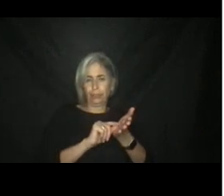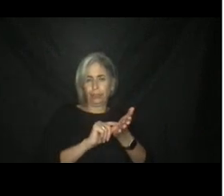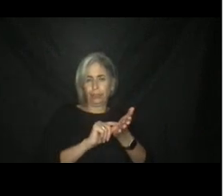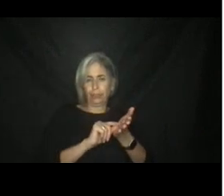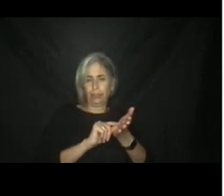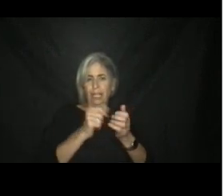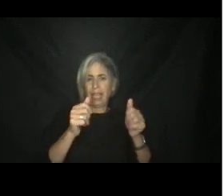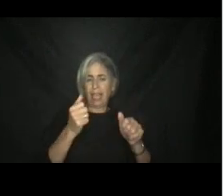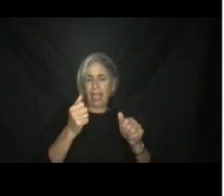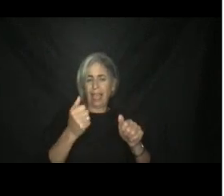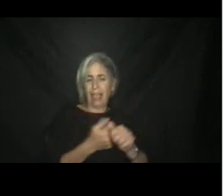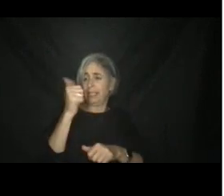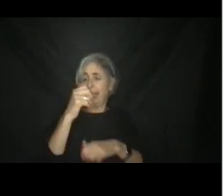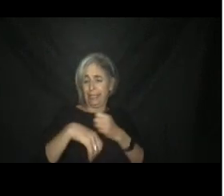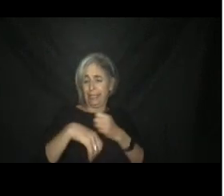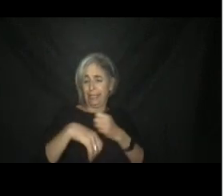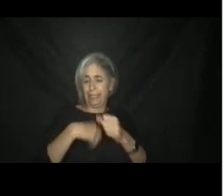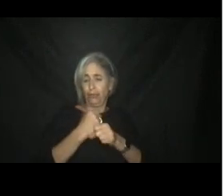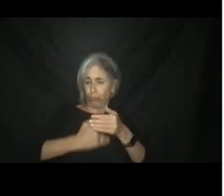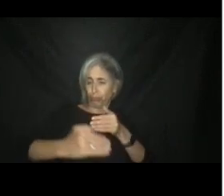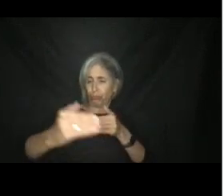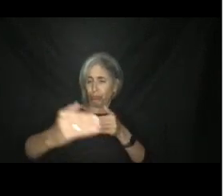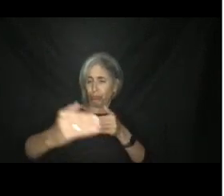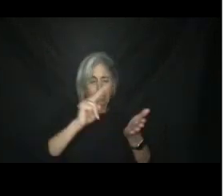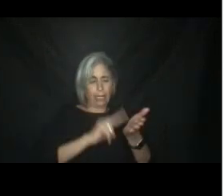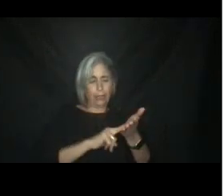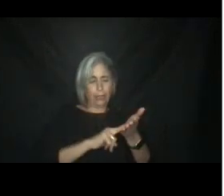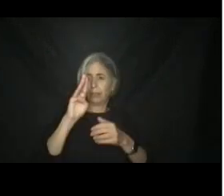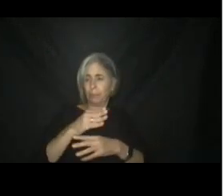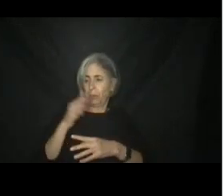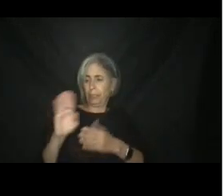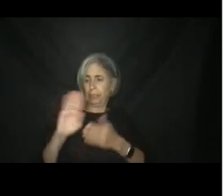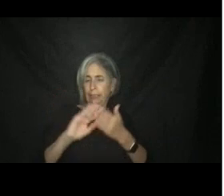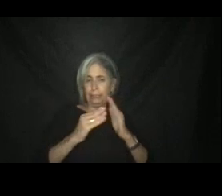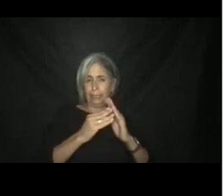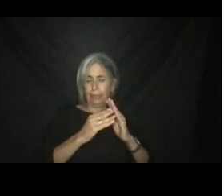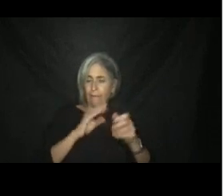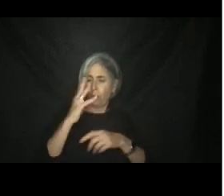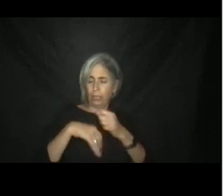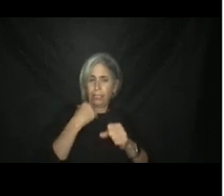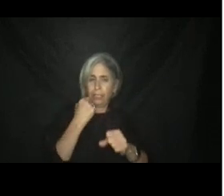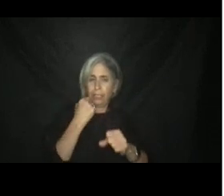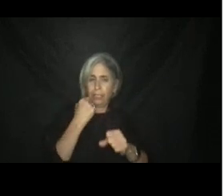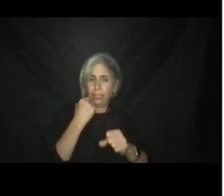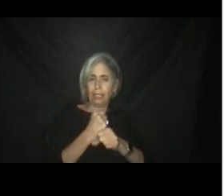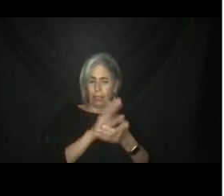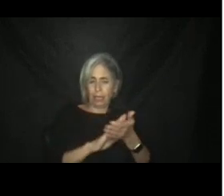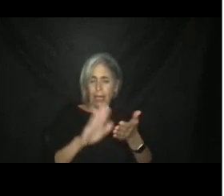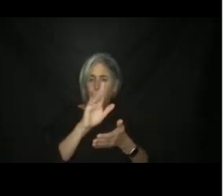10 years thereafter, by contract to the city of Boynton Beach with a 4-year college or university or educational